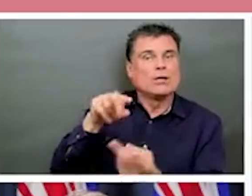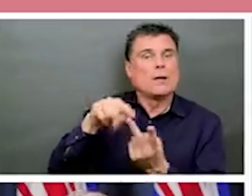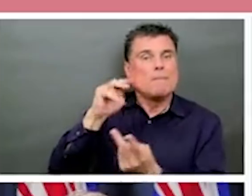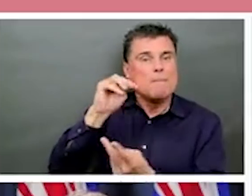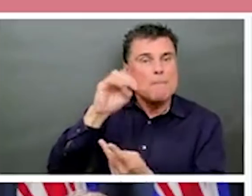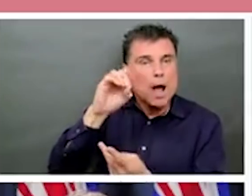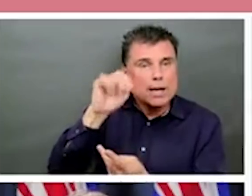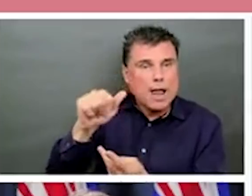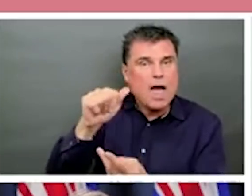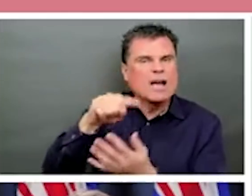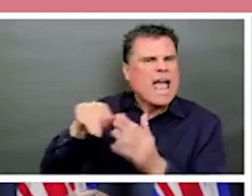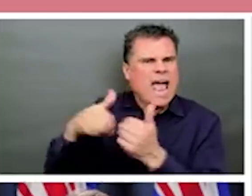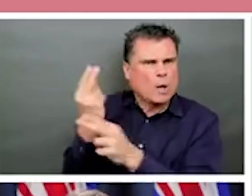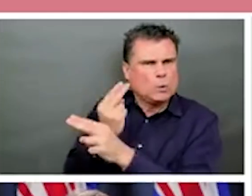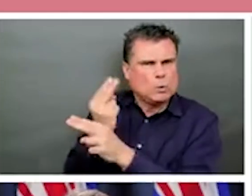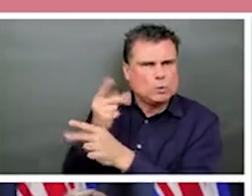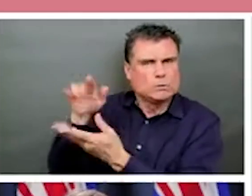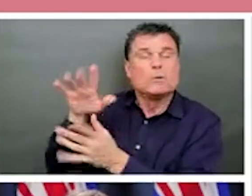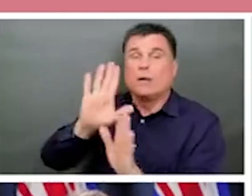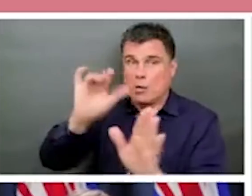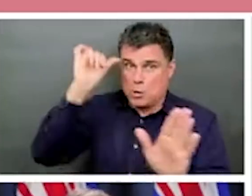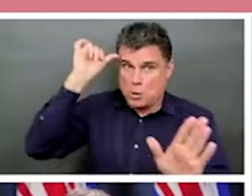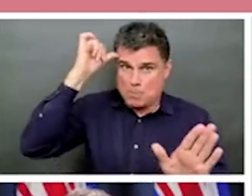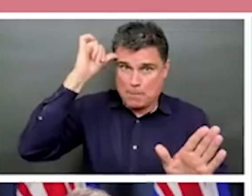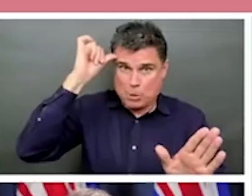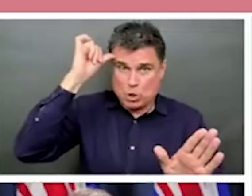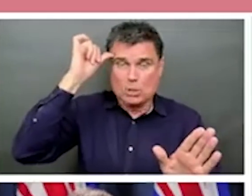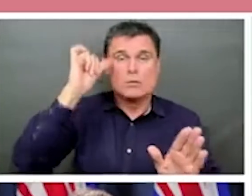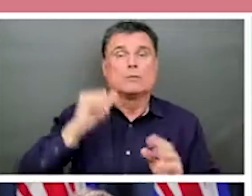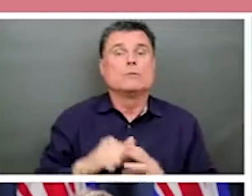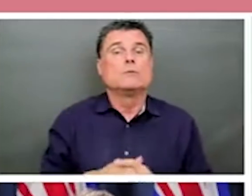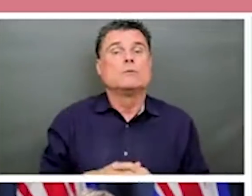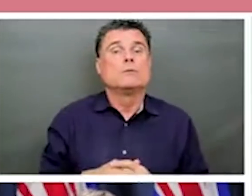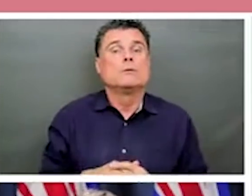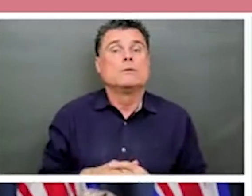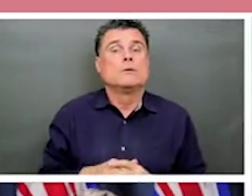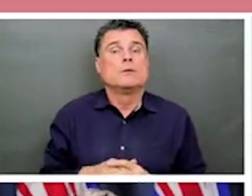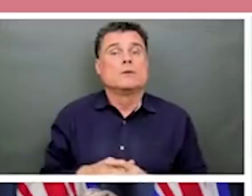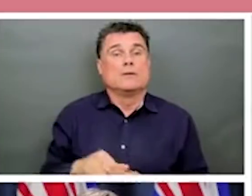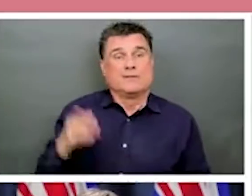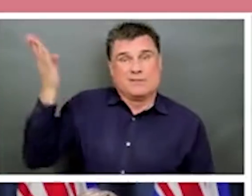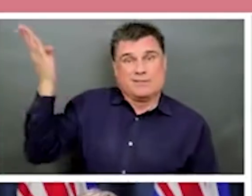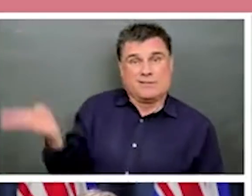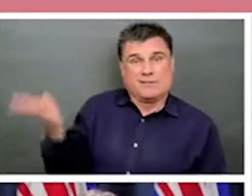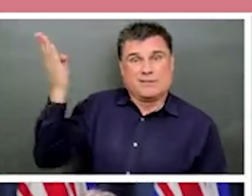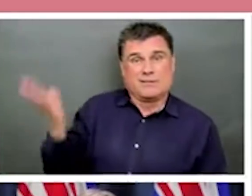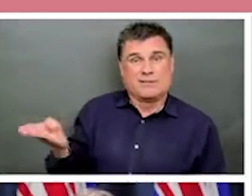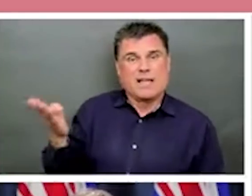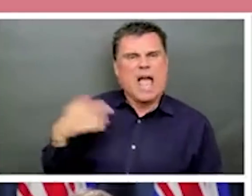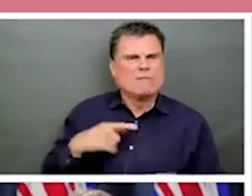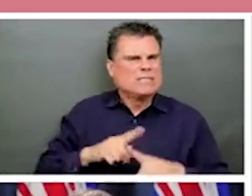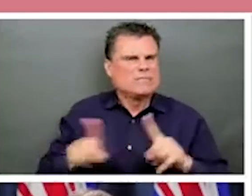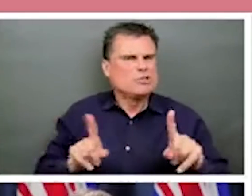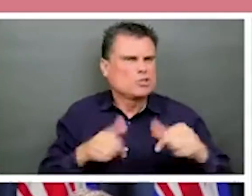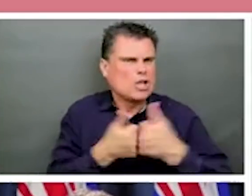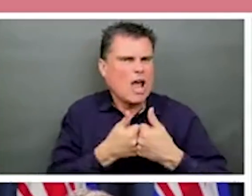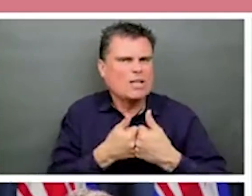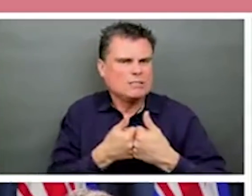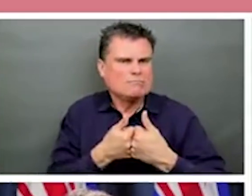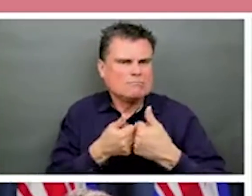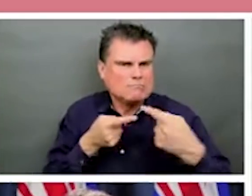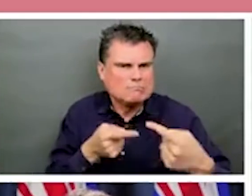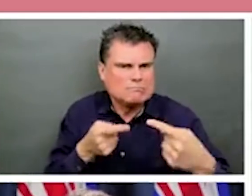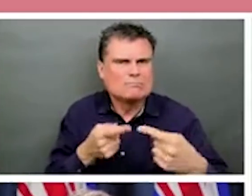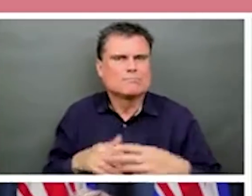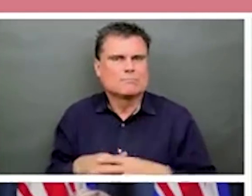you, although these present just logistical challenges to our sector to, on a very short timeline, get